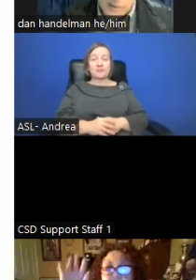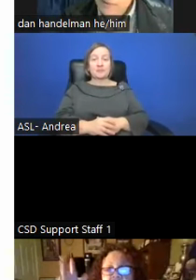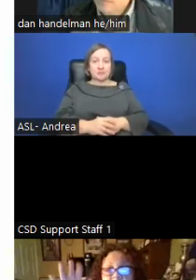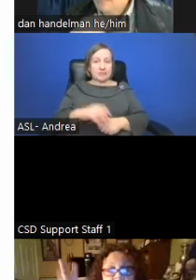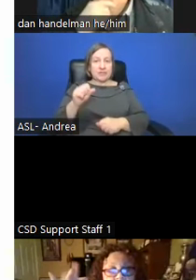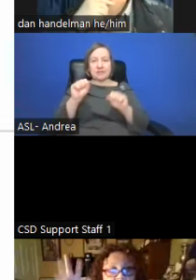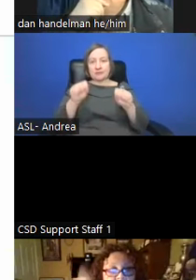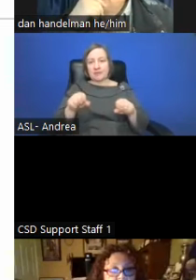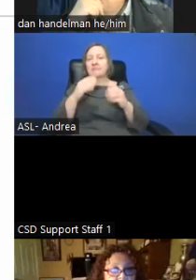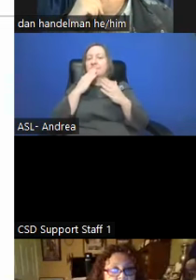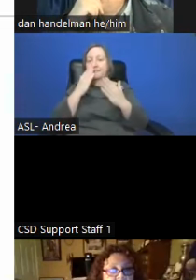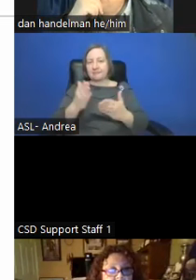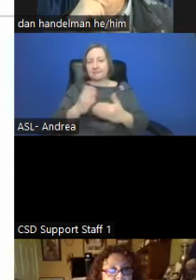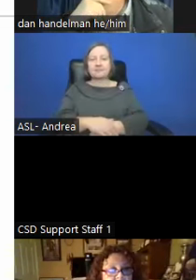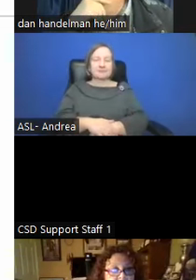Yes, we can. Thank you.